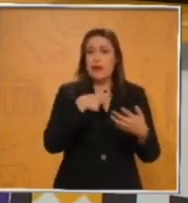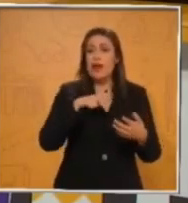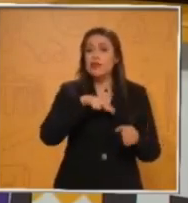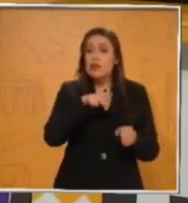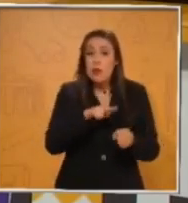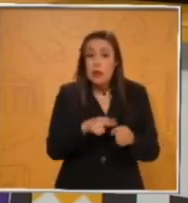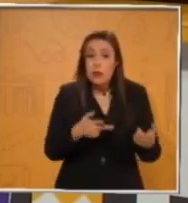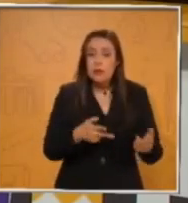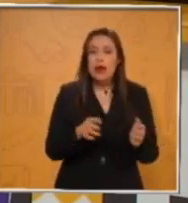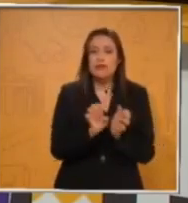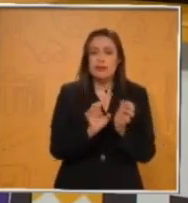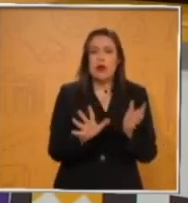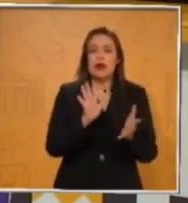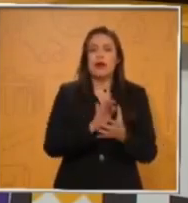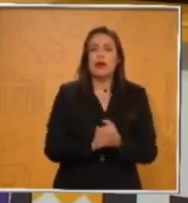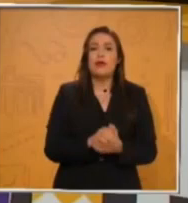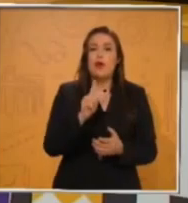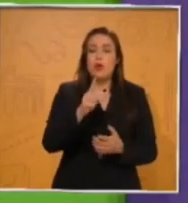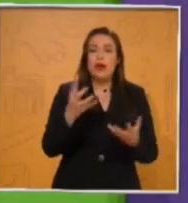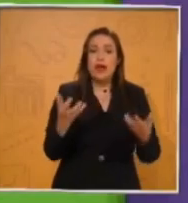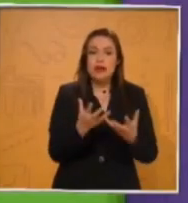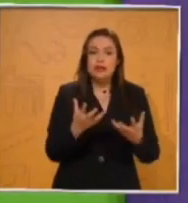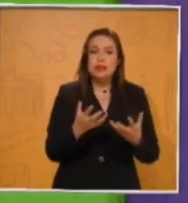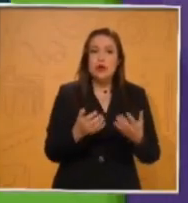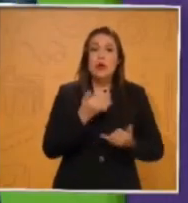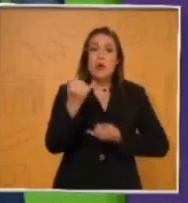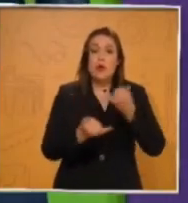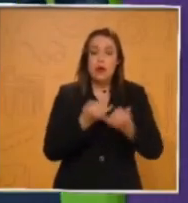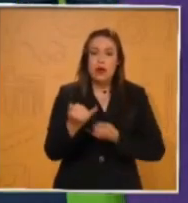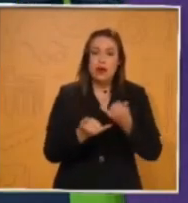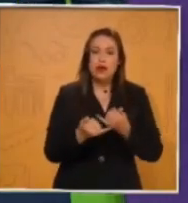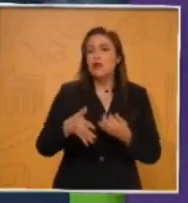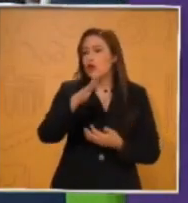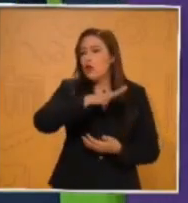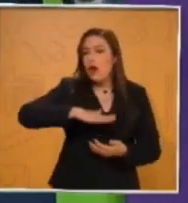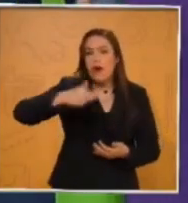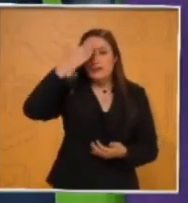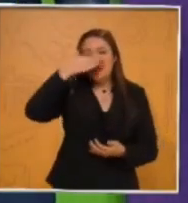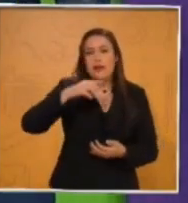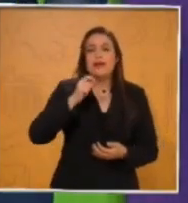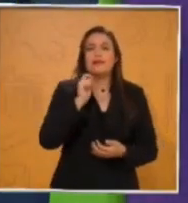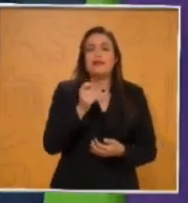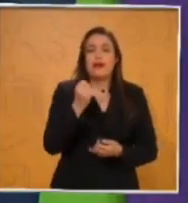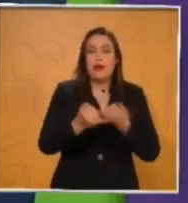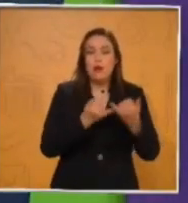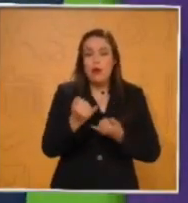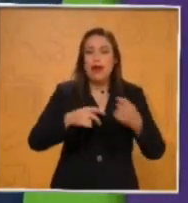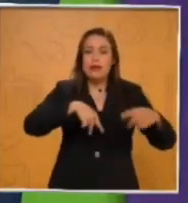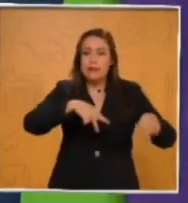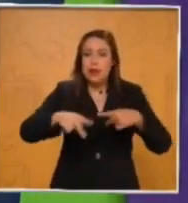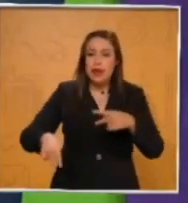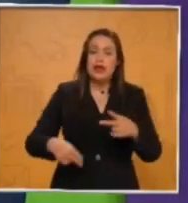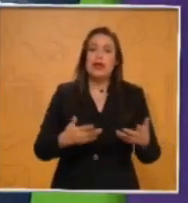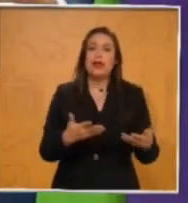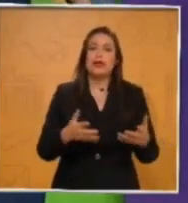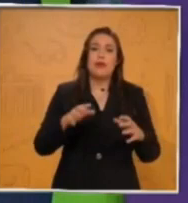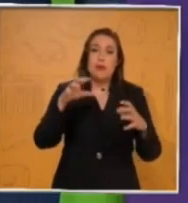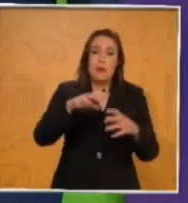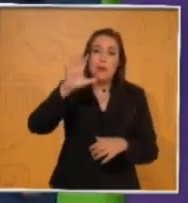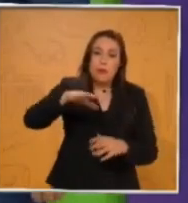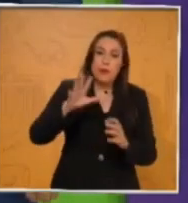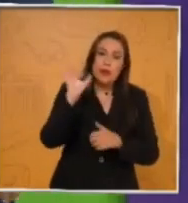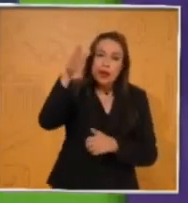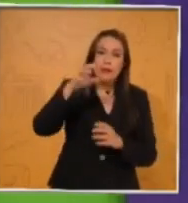have an example. We have the action play. Everybody knows what is play, like play soccer, like play baseball, like play the